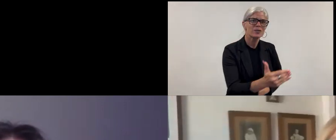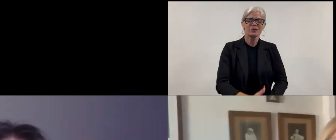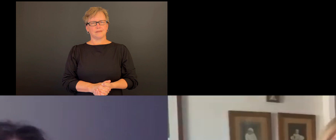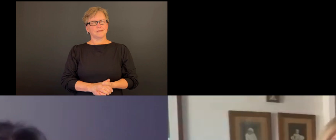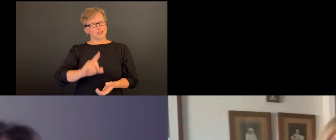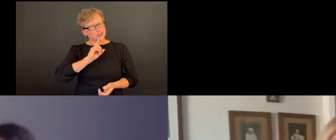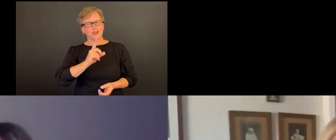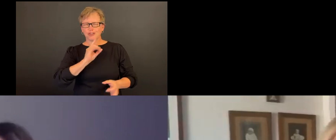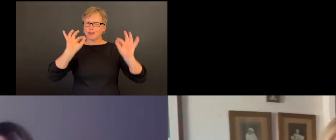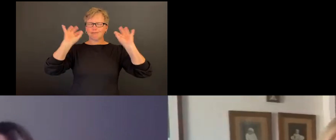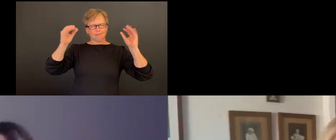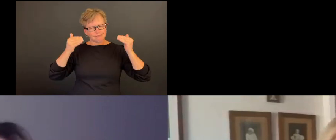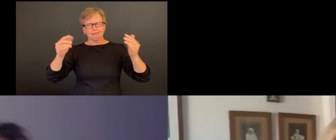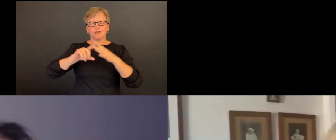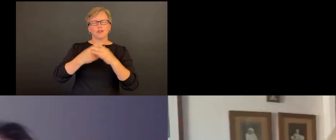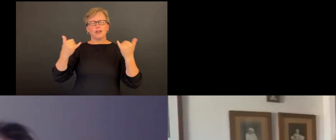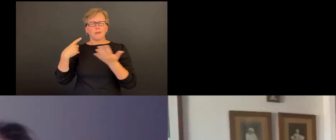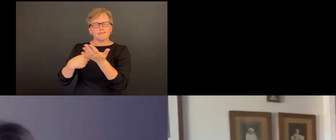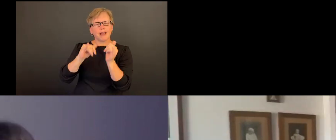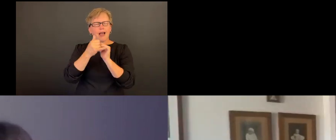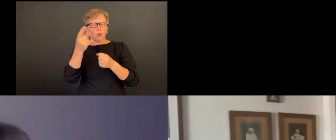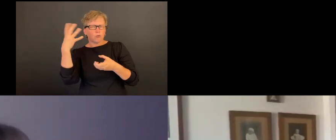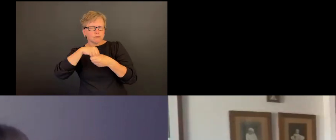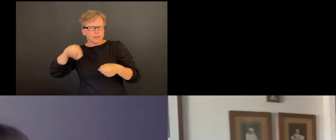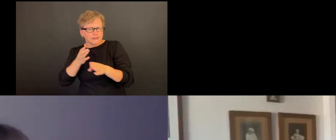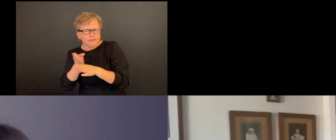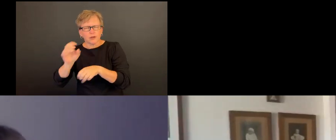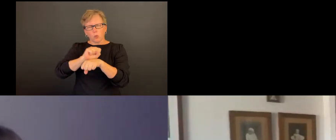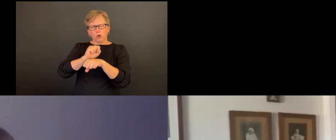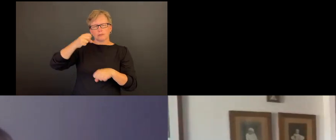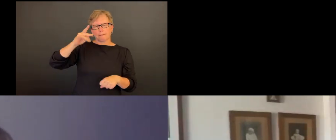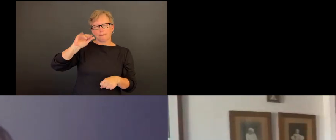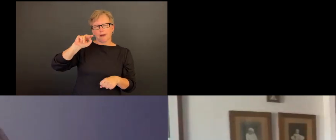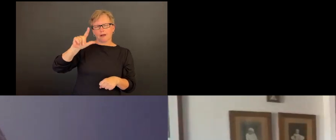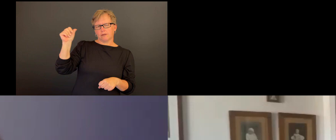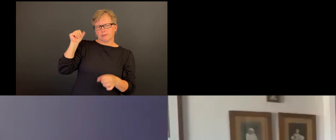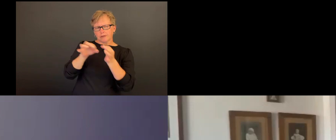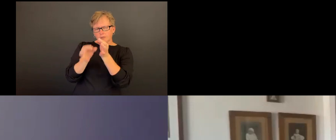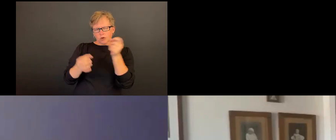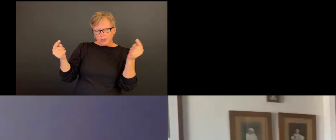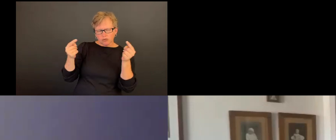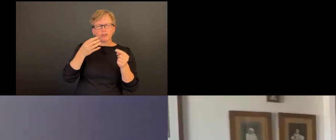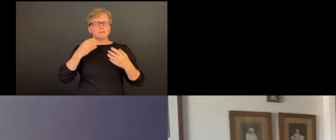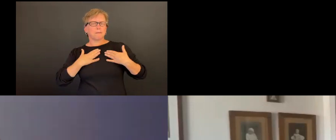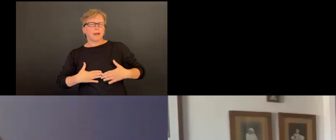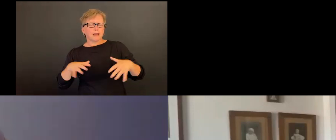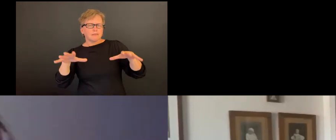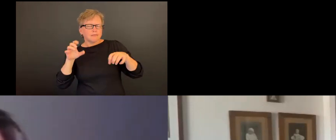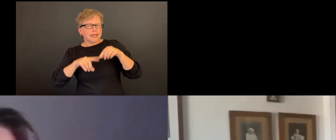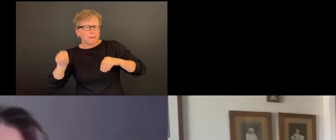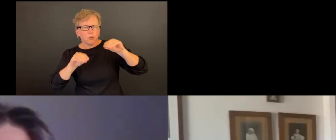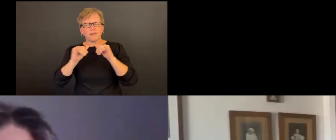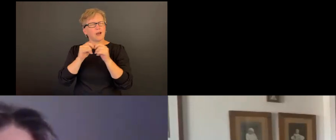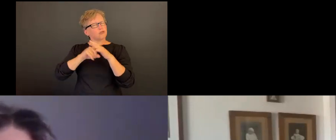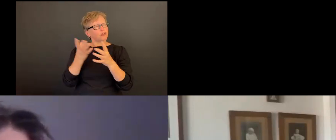you. Absolutely. So let's begin and start by talking about how you got into this